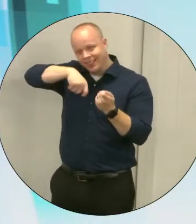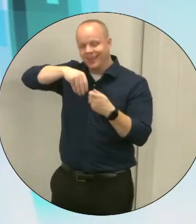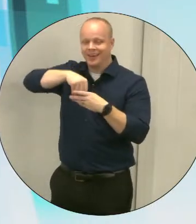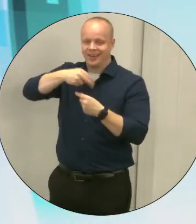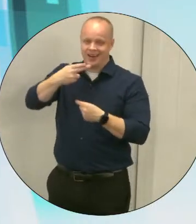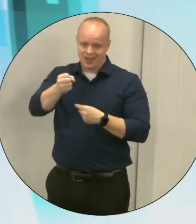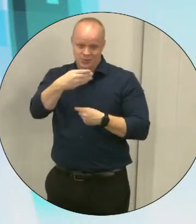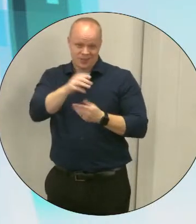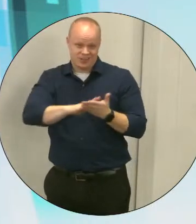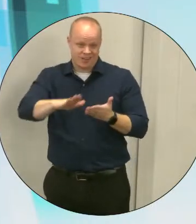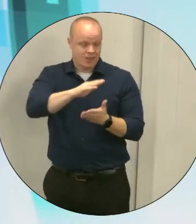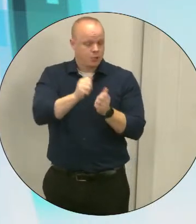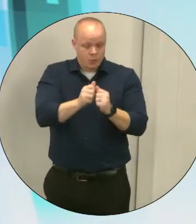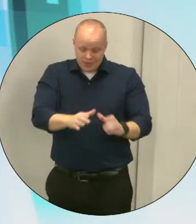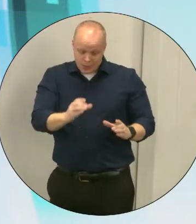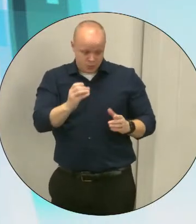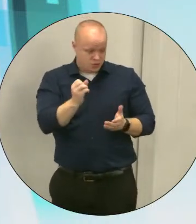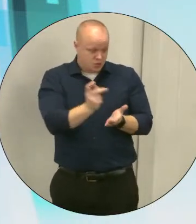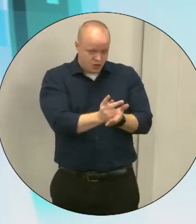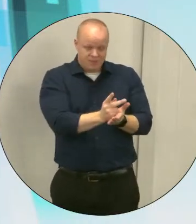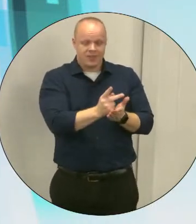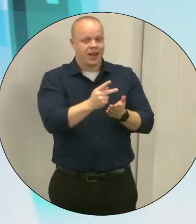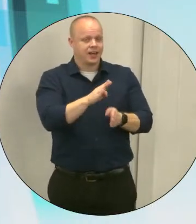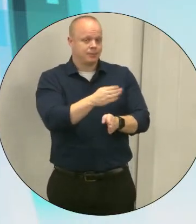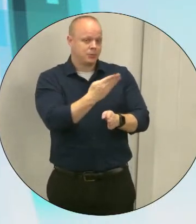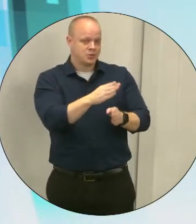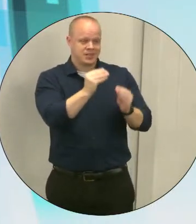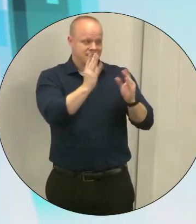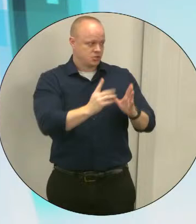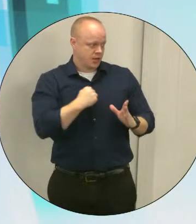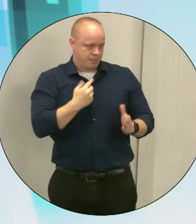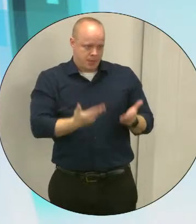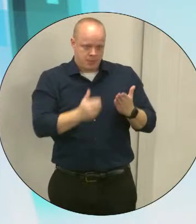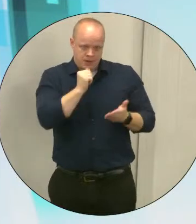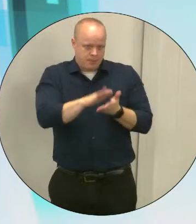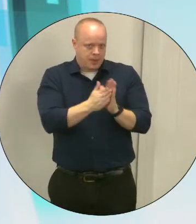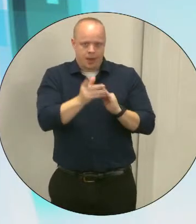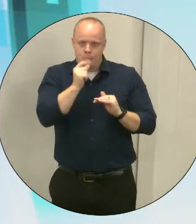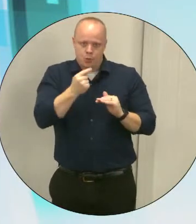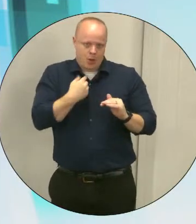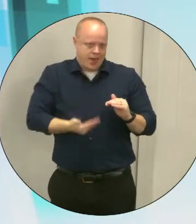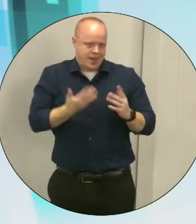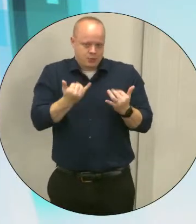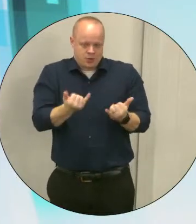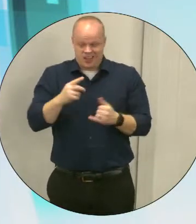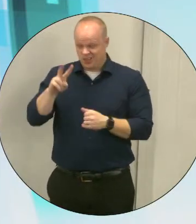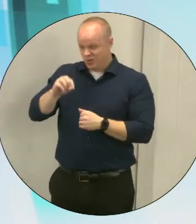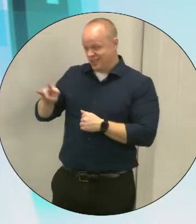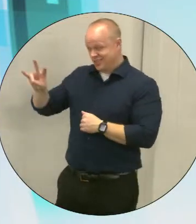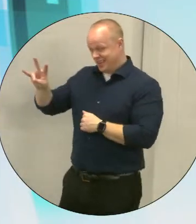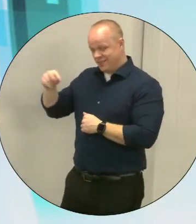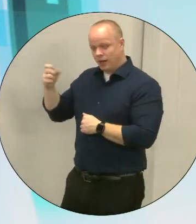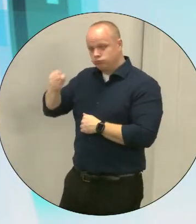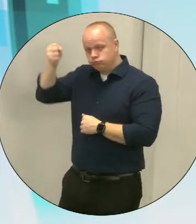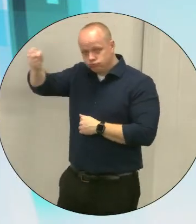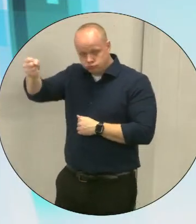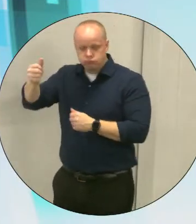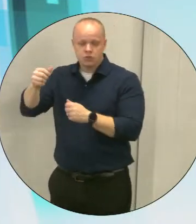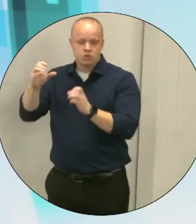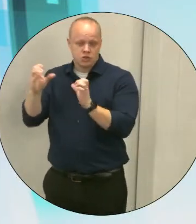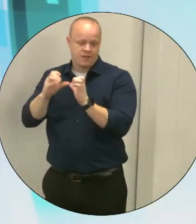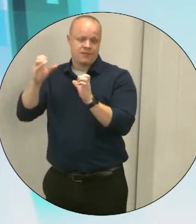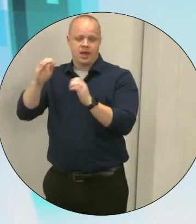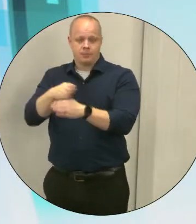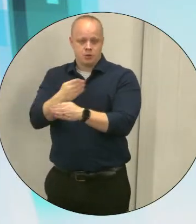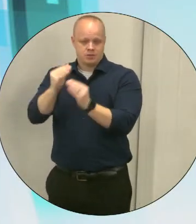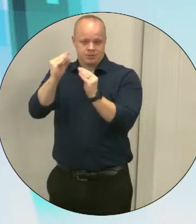college. Without certified music teachers, I may not have become the person I am today. In 2007, I was placed with a very accomplished and certified music educator to